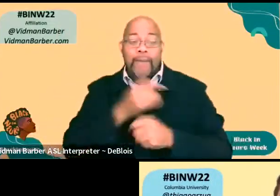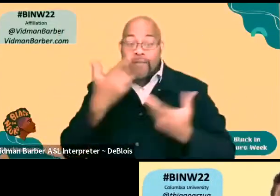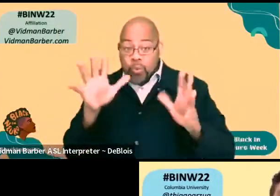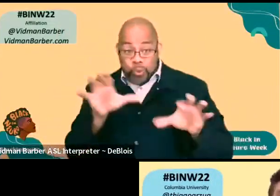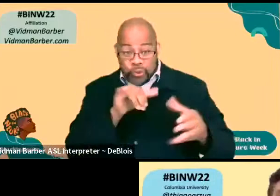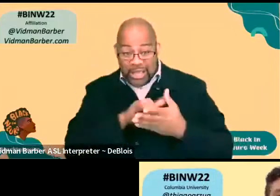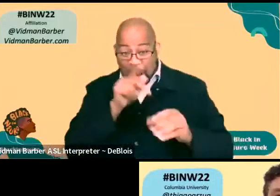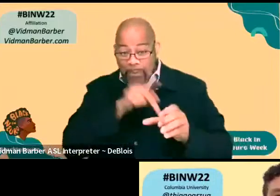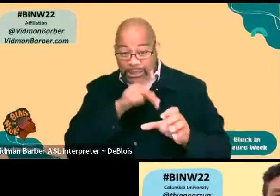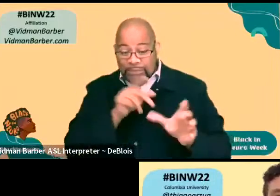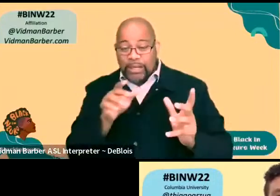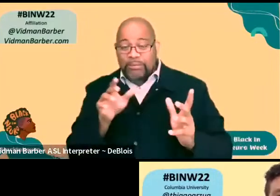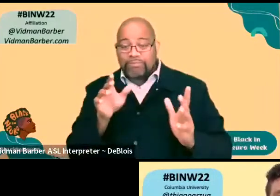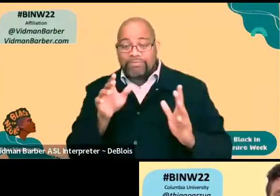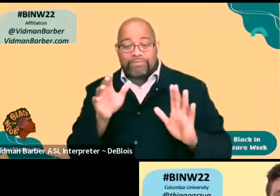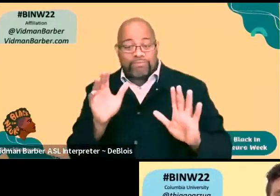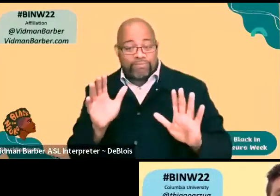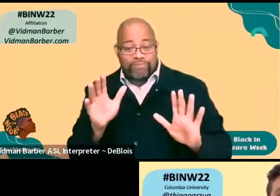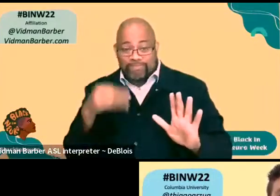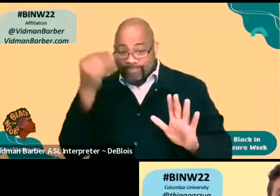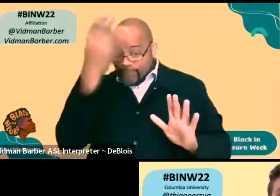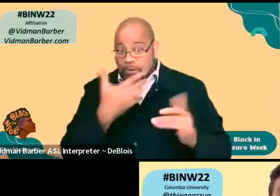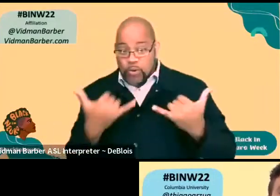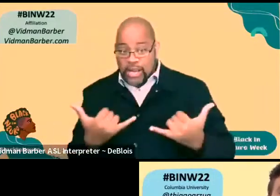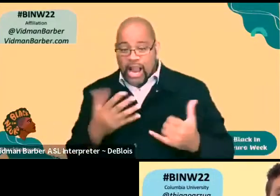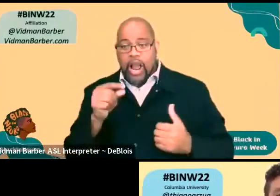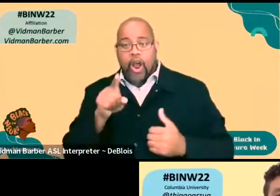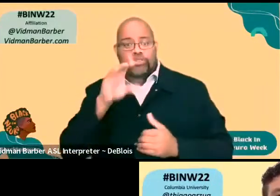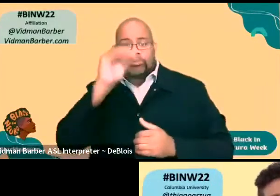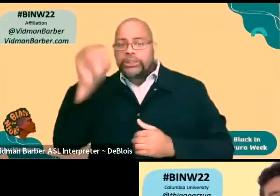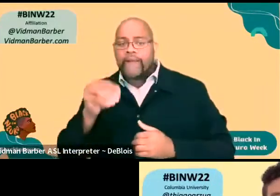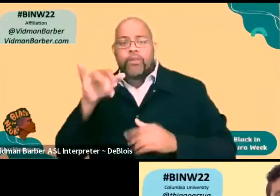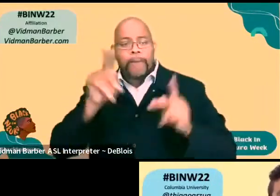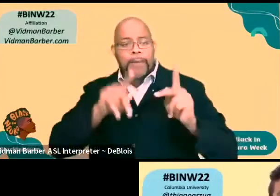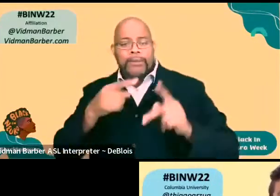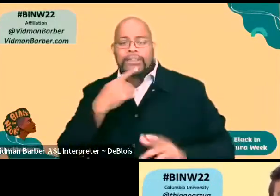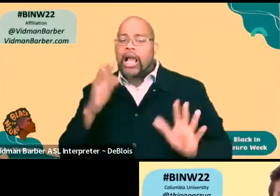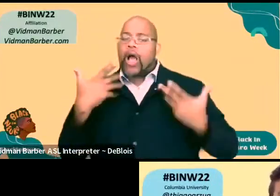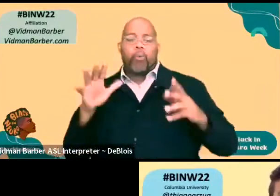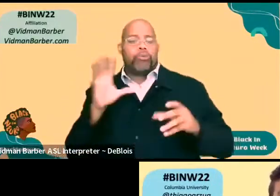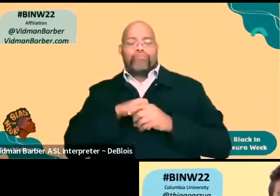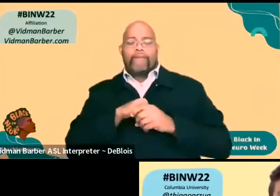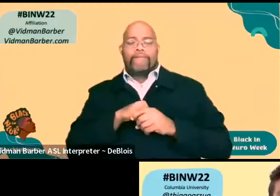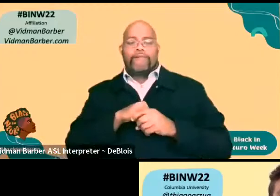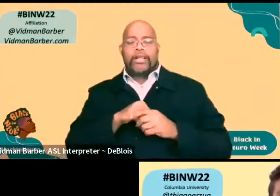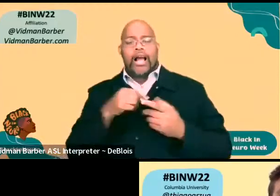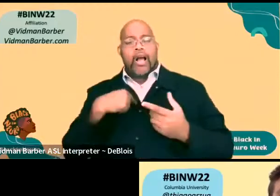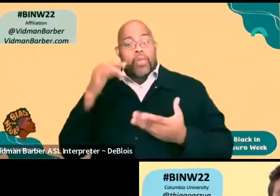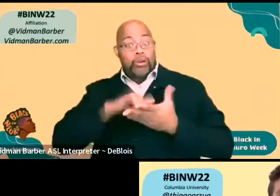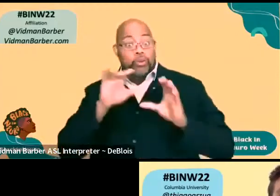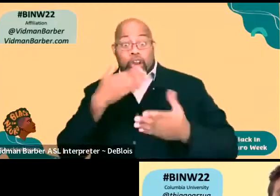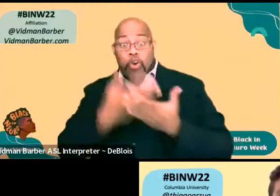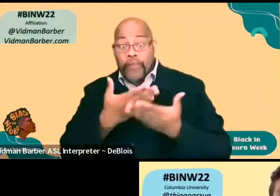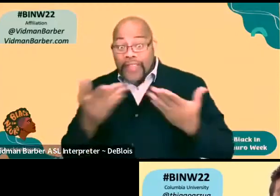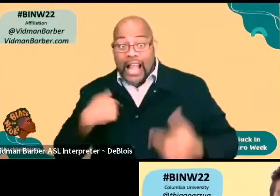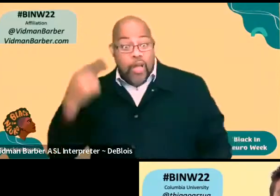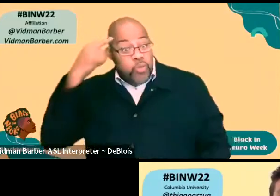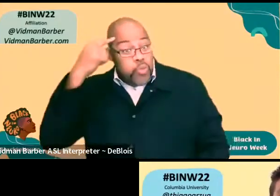want to participate, like, just let me know now. And 100% of those people would say, I don't want to do it. And I thought I was doing a good